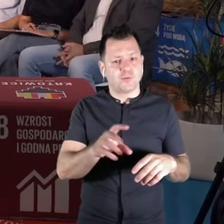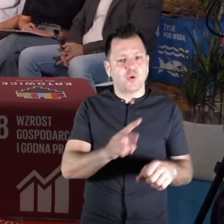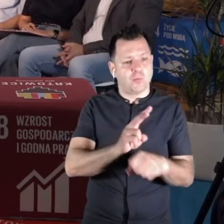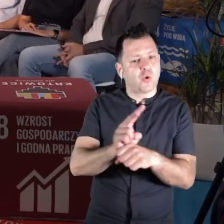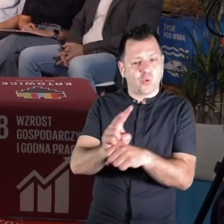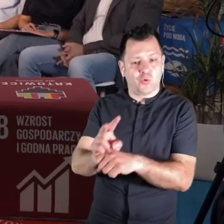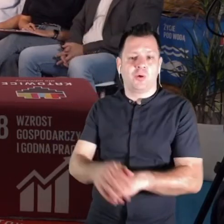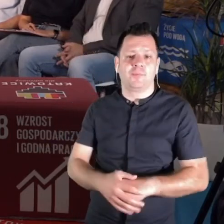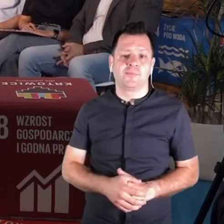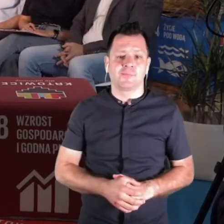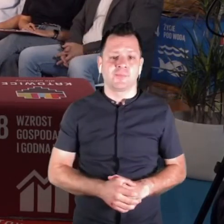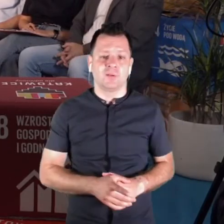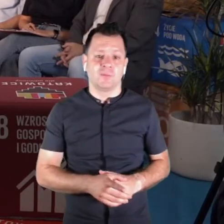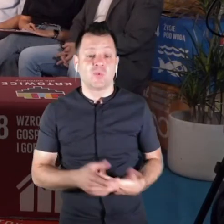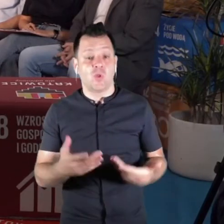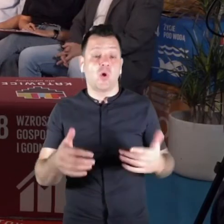why? Because